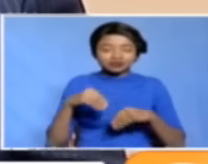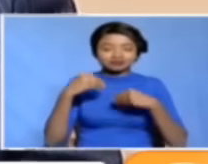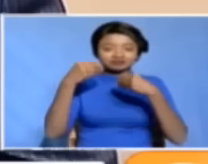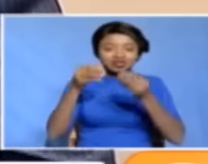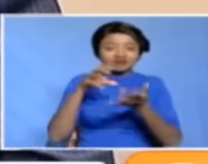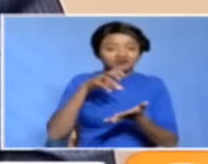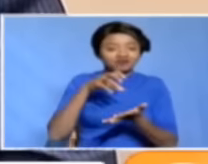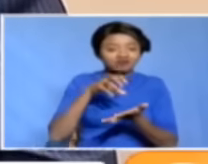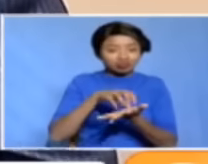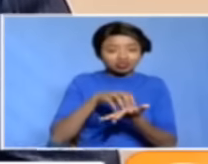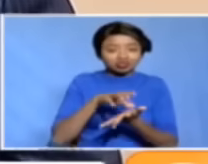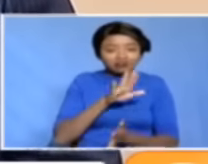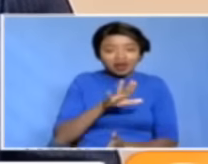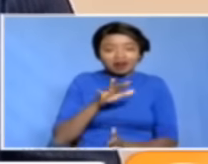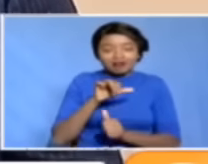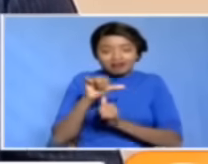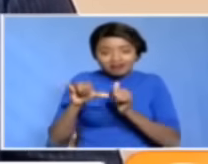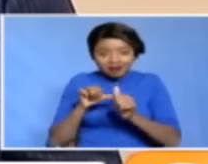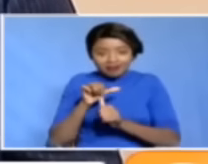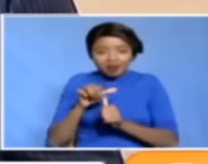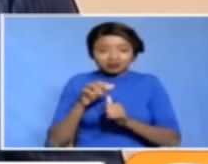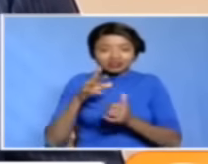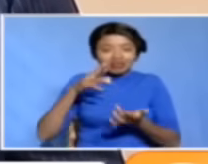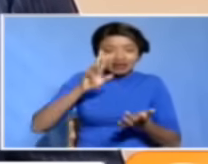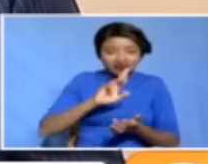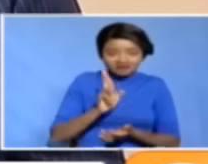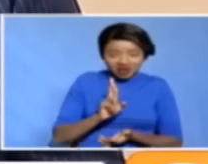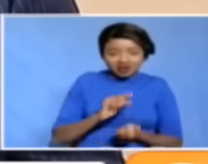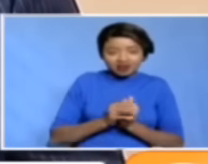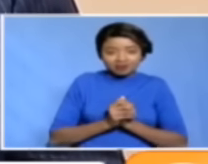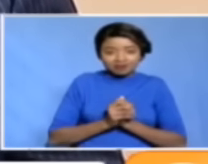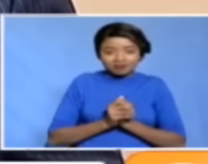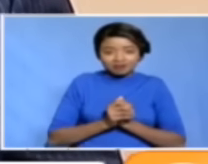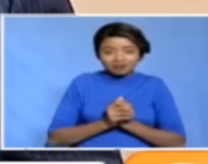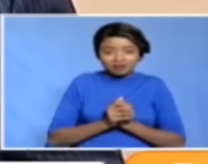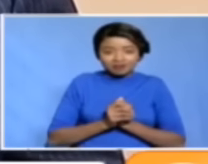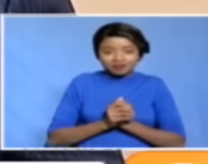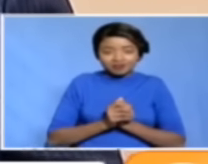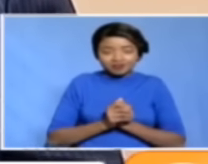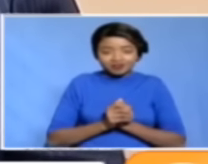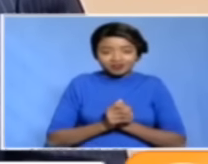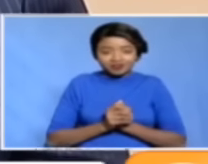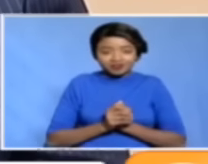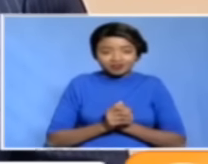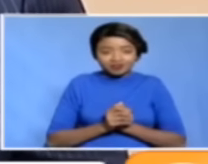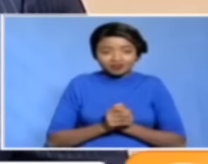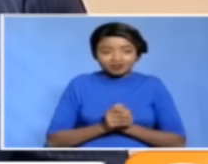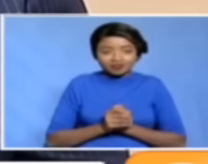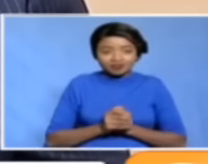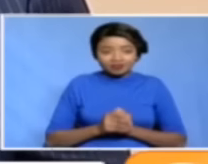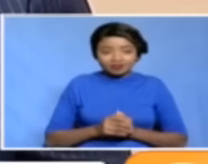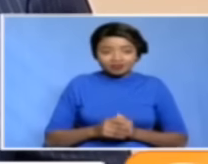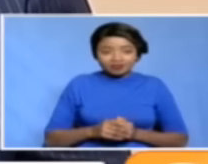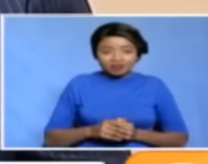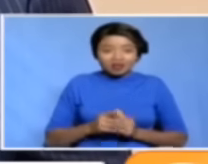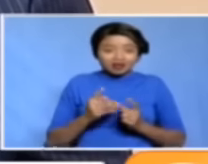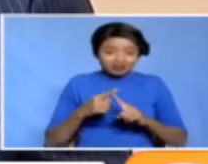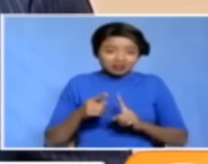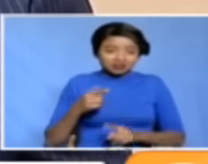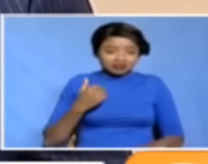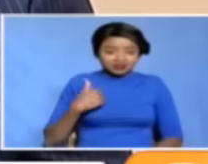referendum. Our party leader has not spoken on the position of a referendum. But as a